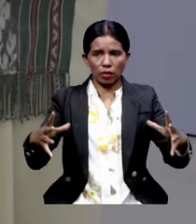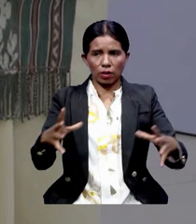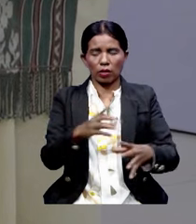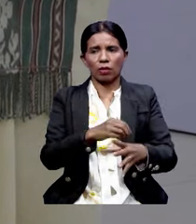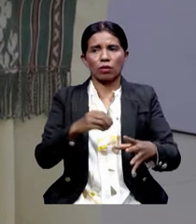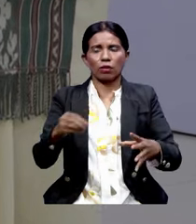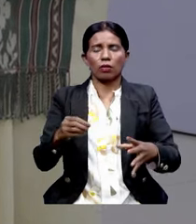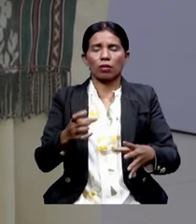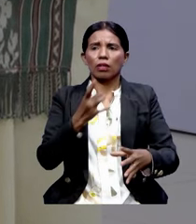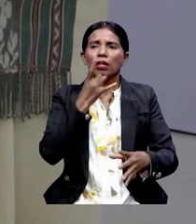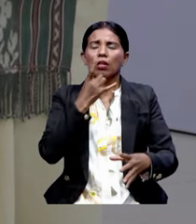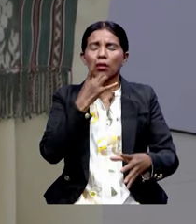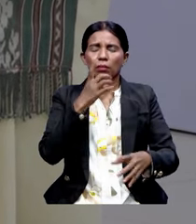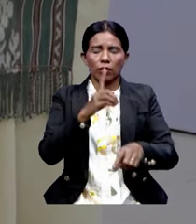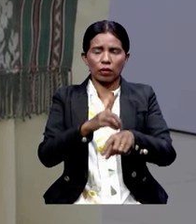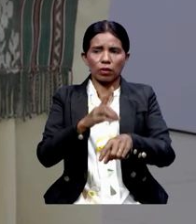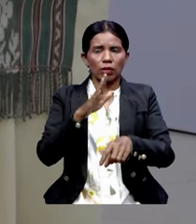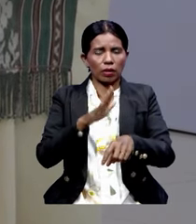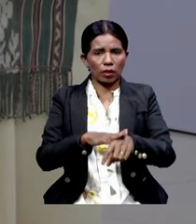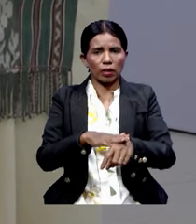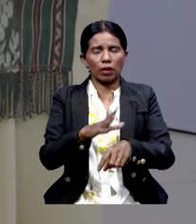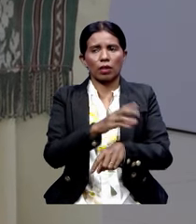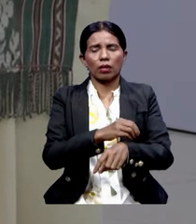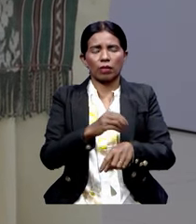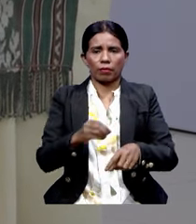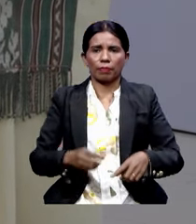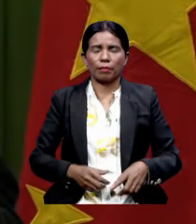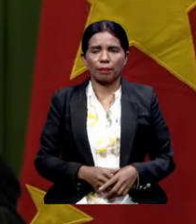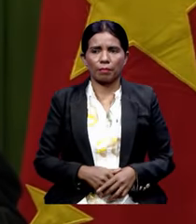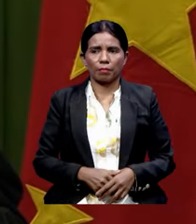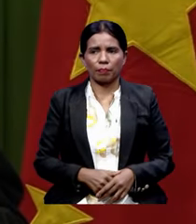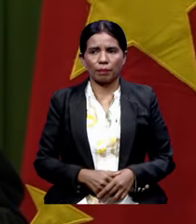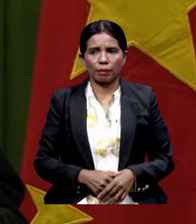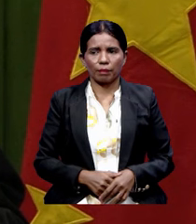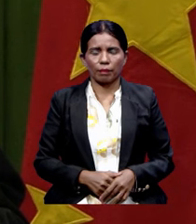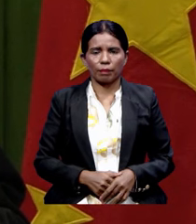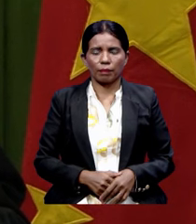mosquito-borne dengue fever.